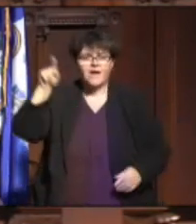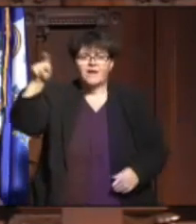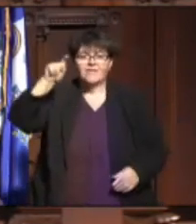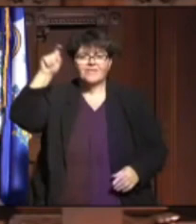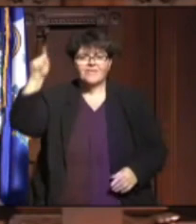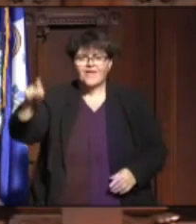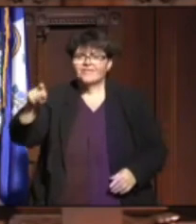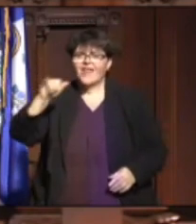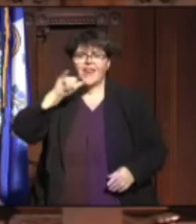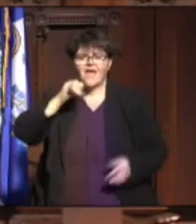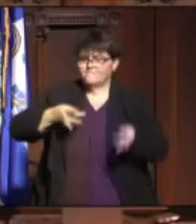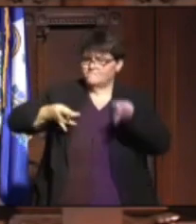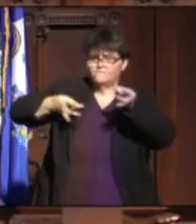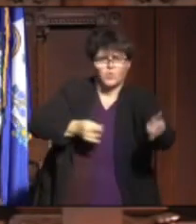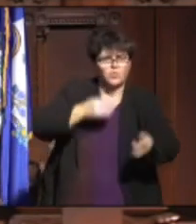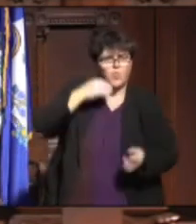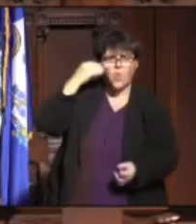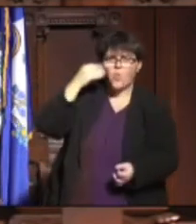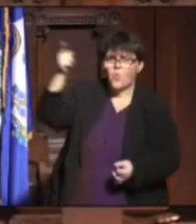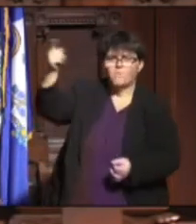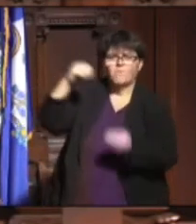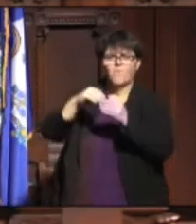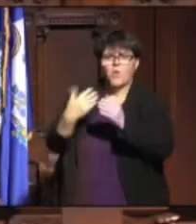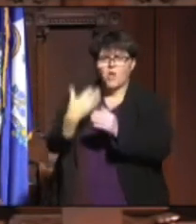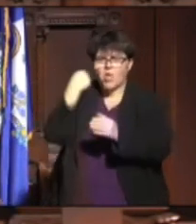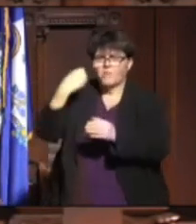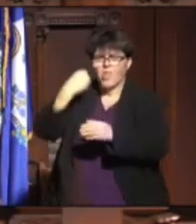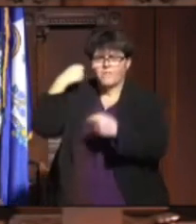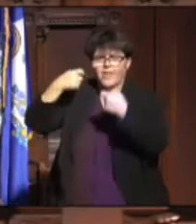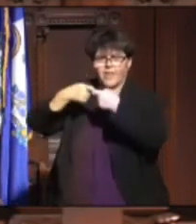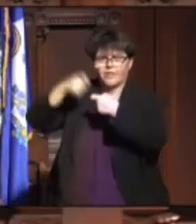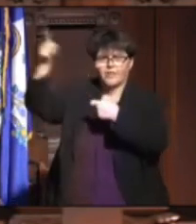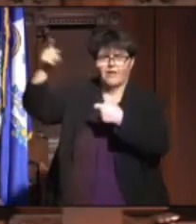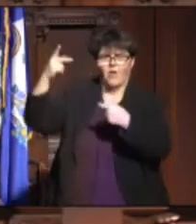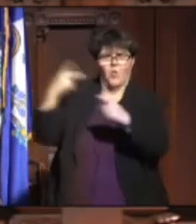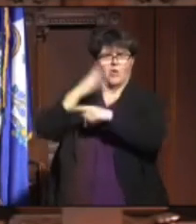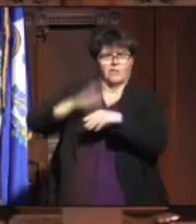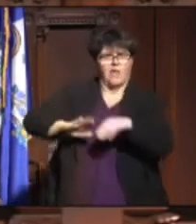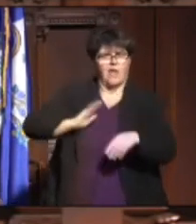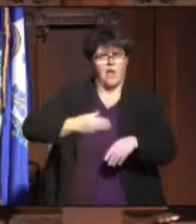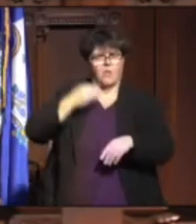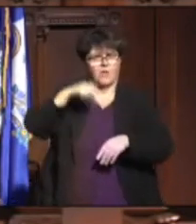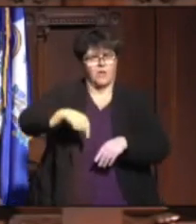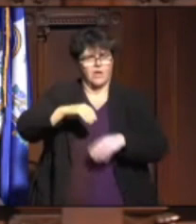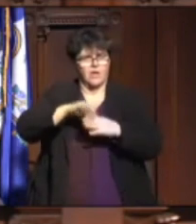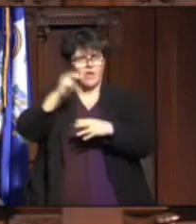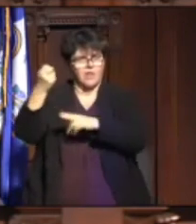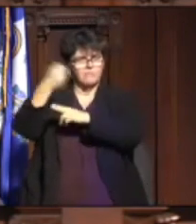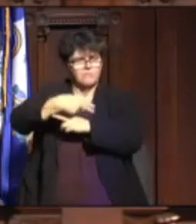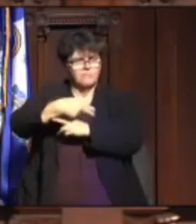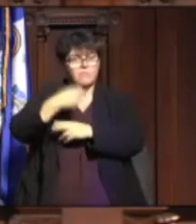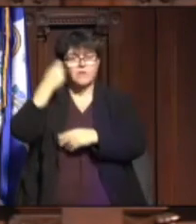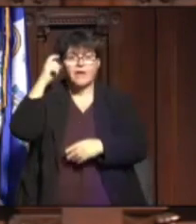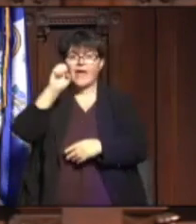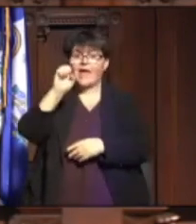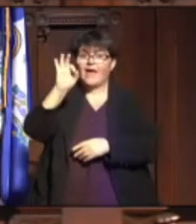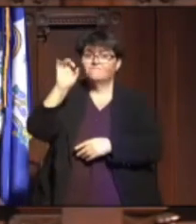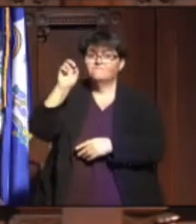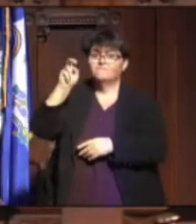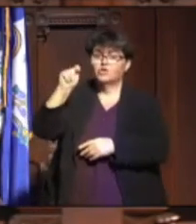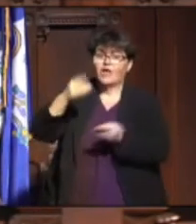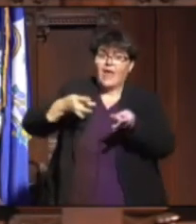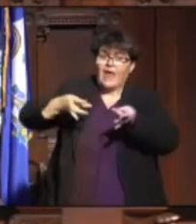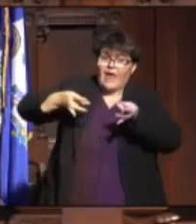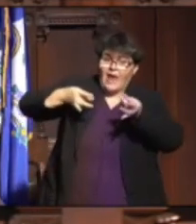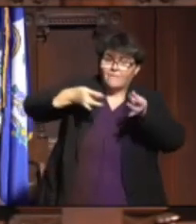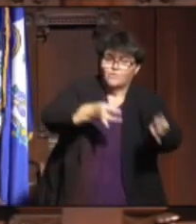electricity per square foot. It's a reminder, efficiency works. And beyond energy